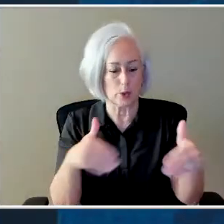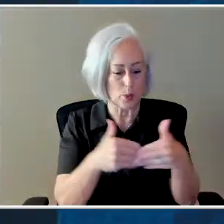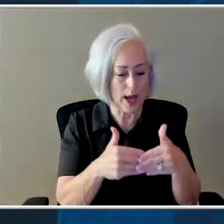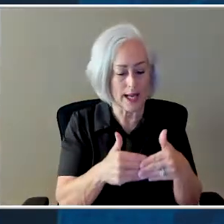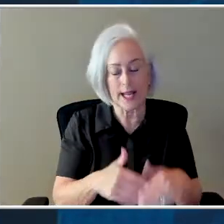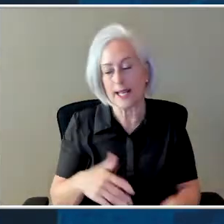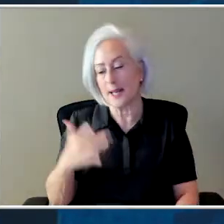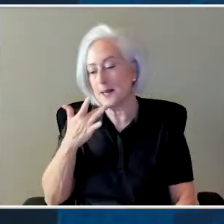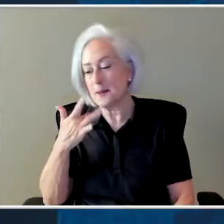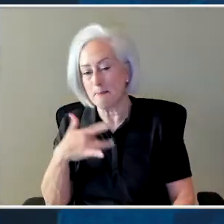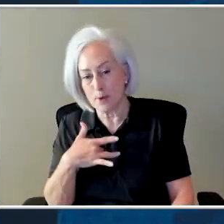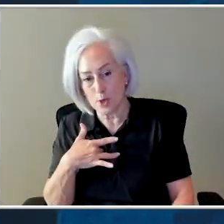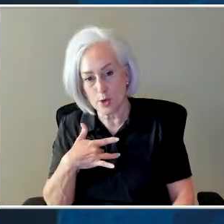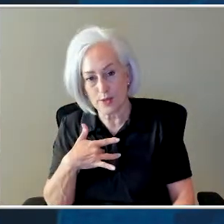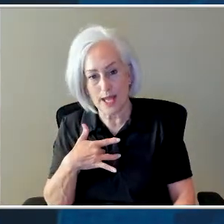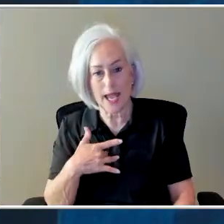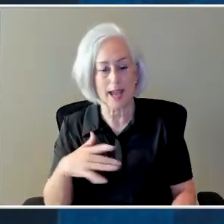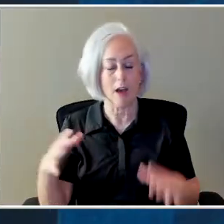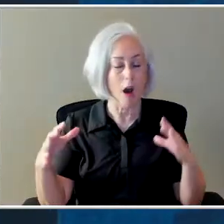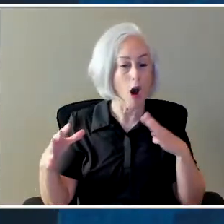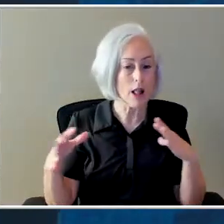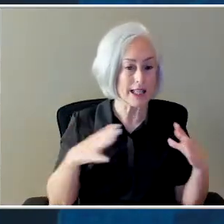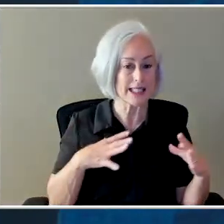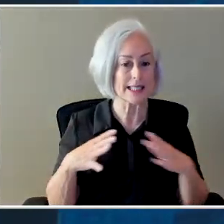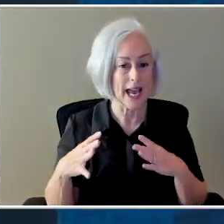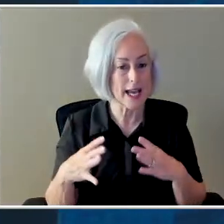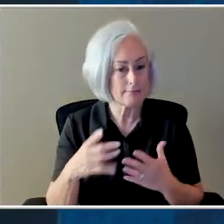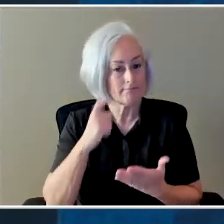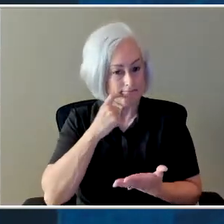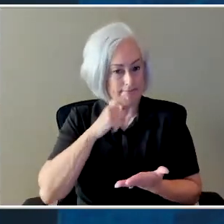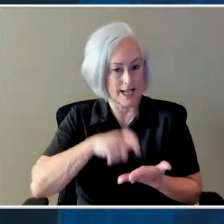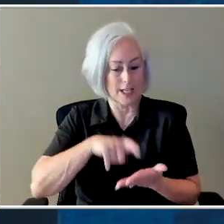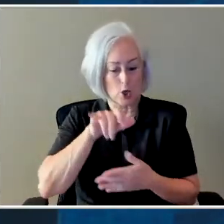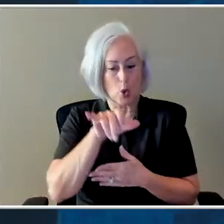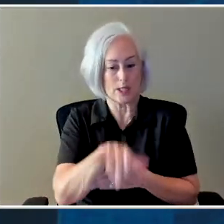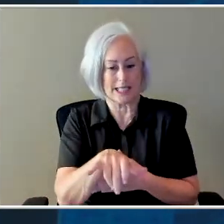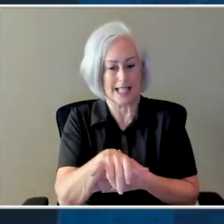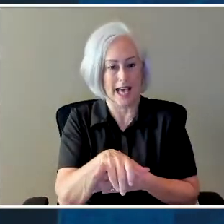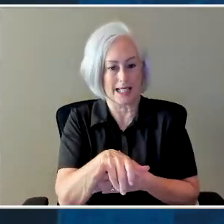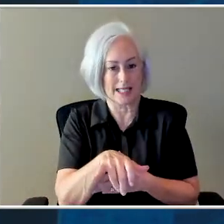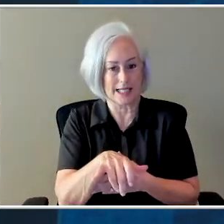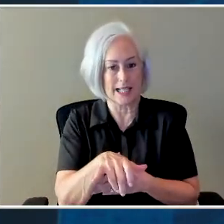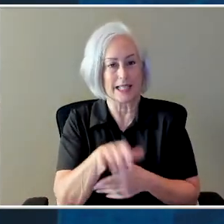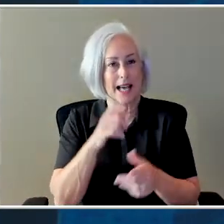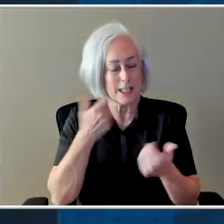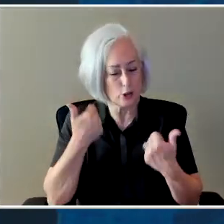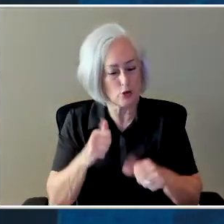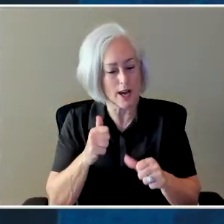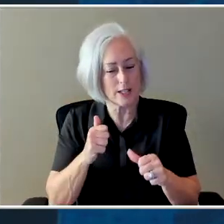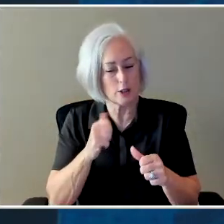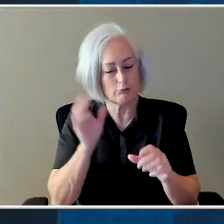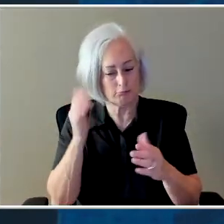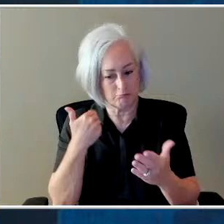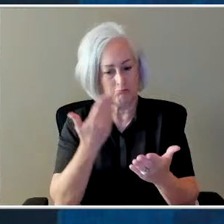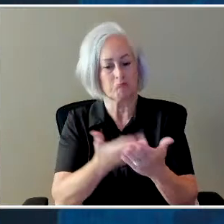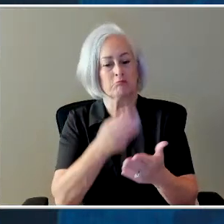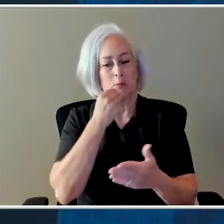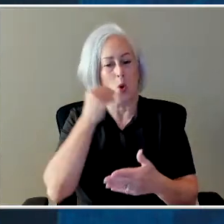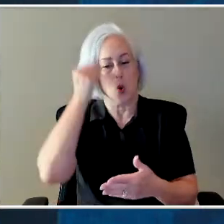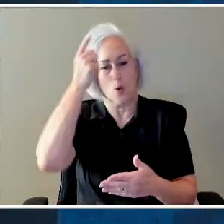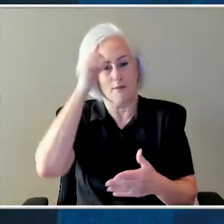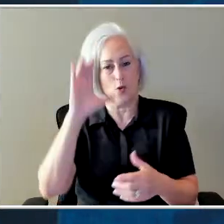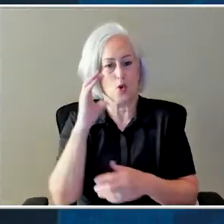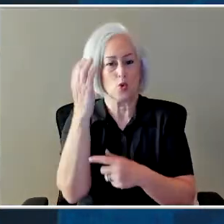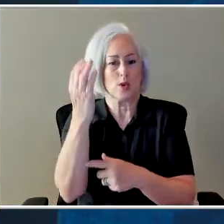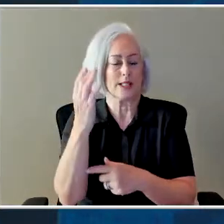else's birthday or a big holiday, I've noticed that too, like just getting to Christmas or something like that, that definitely helps people to